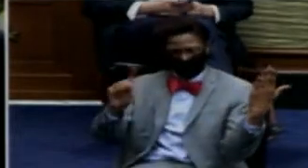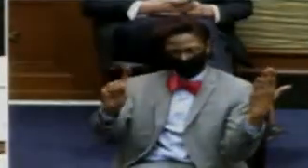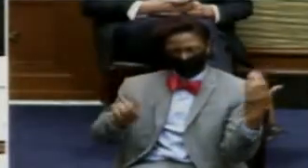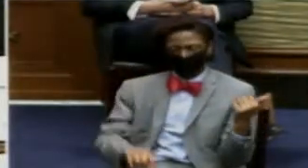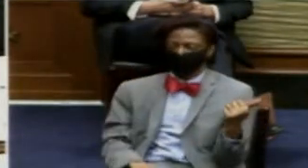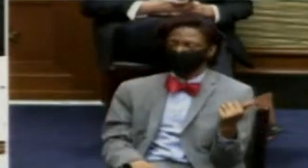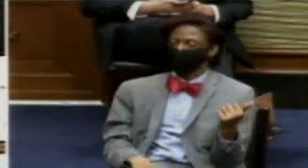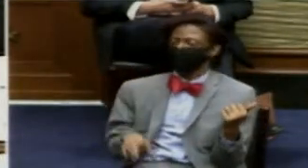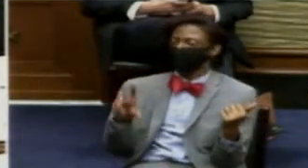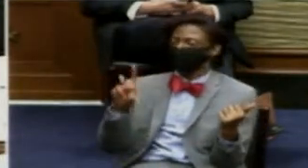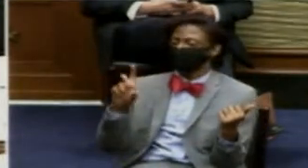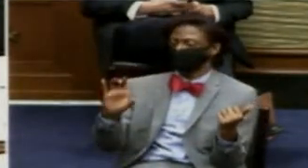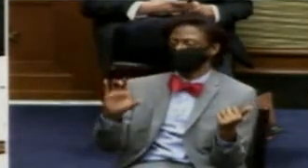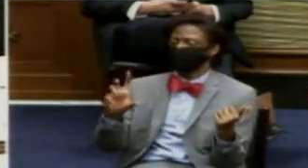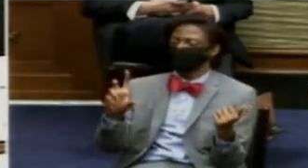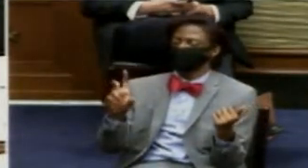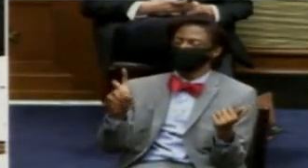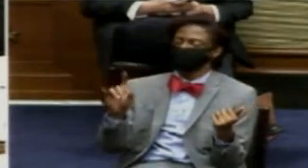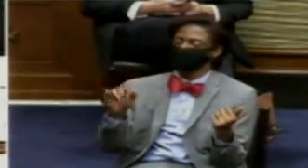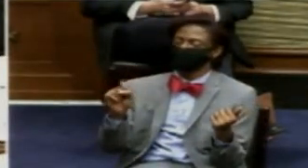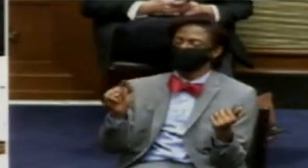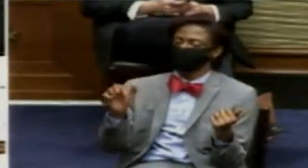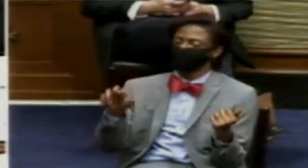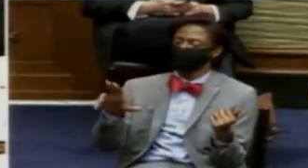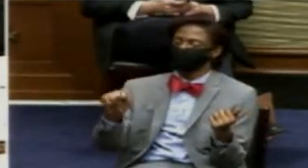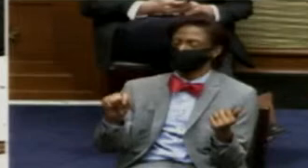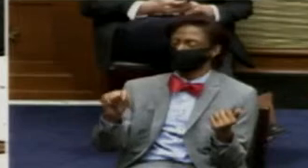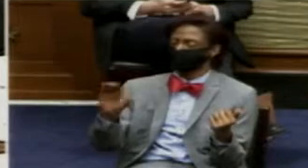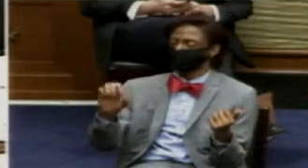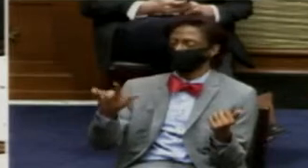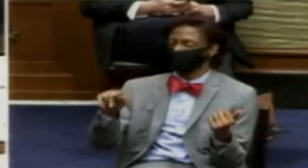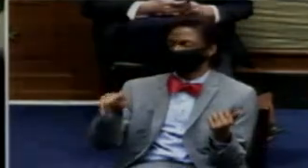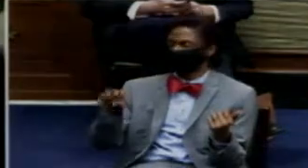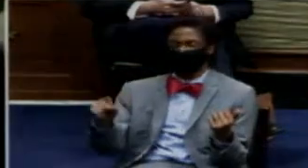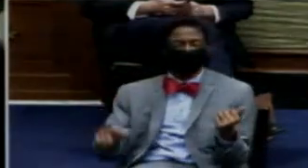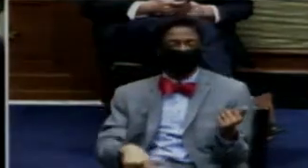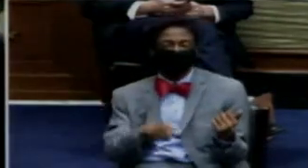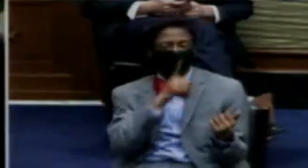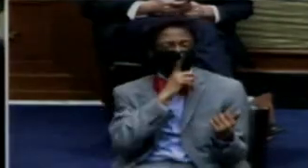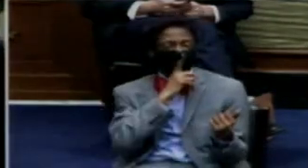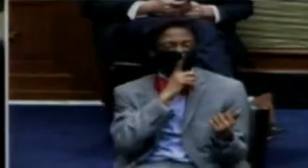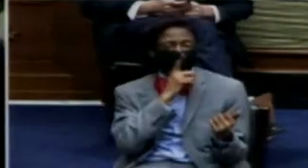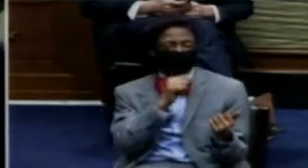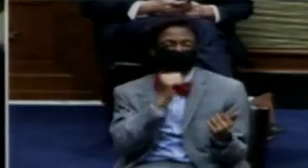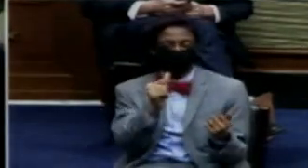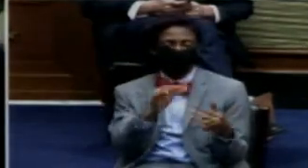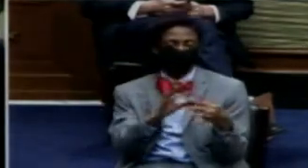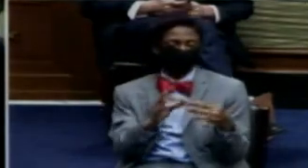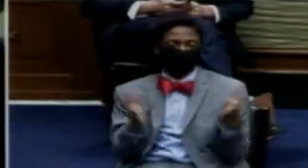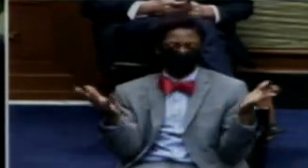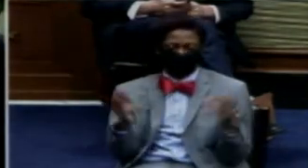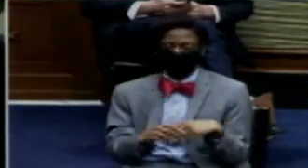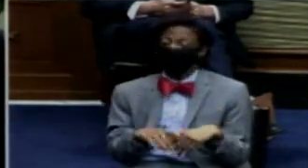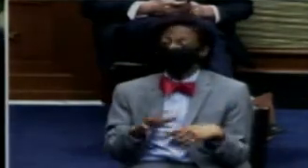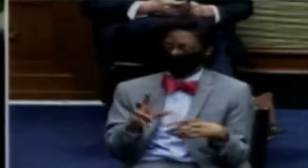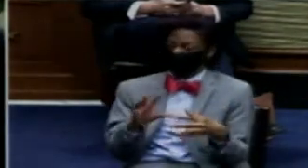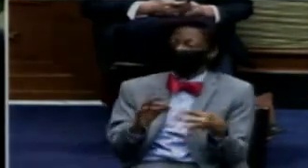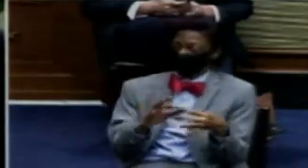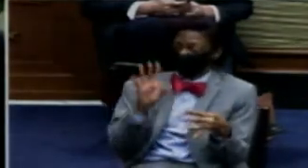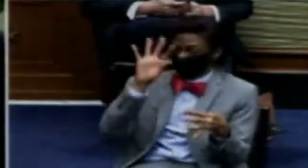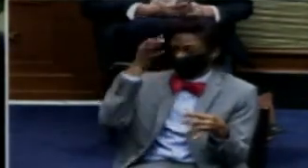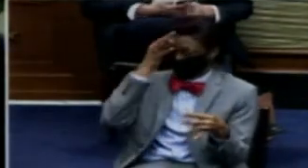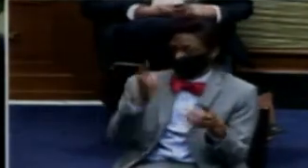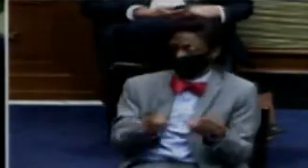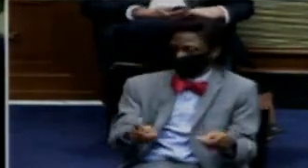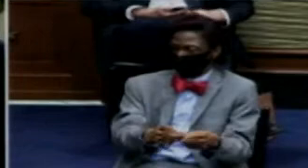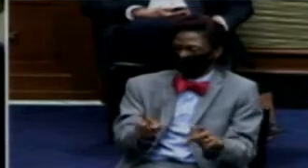The district clause. There may be. It is not mentioned. It is not mentioned. It does mention the federal district, but it does not